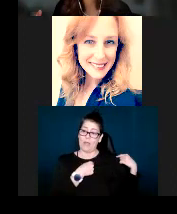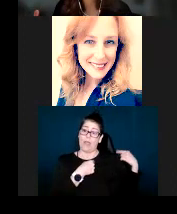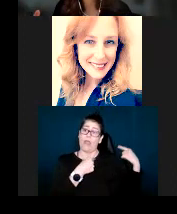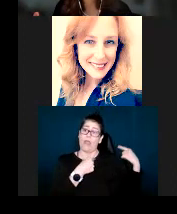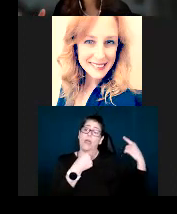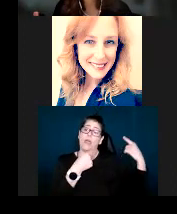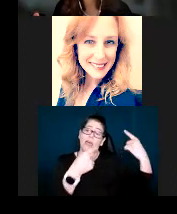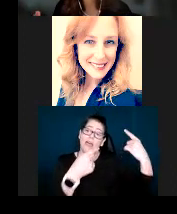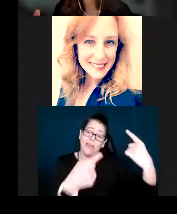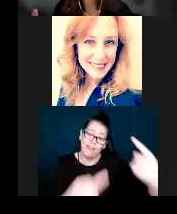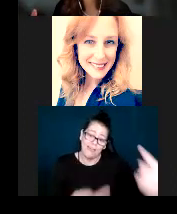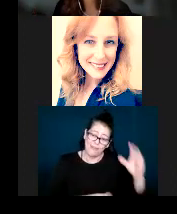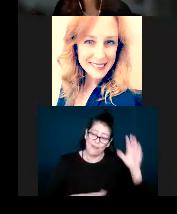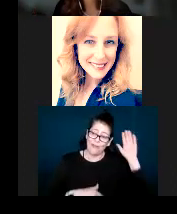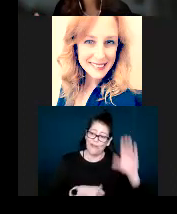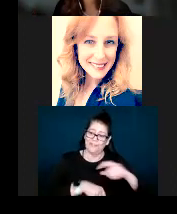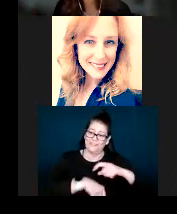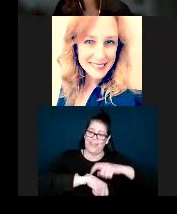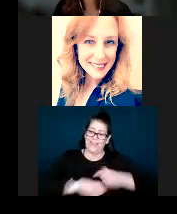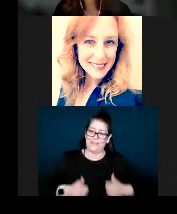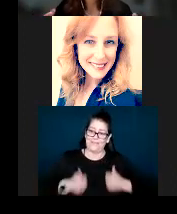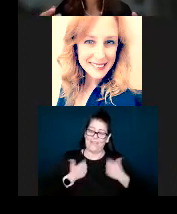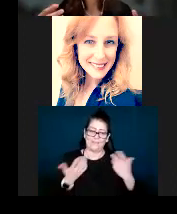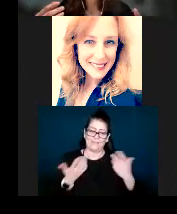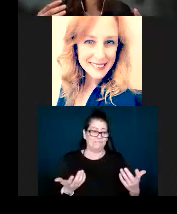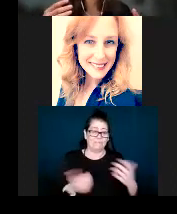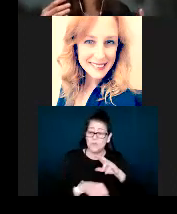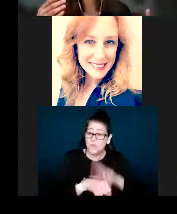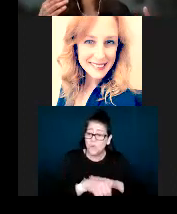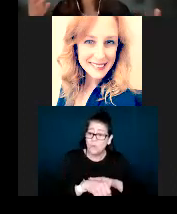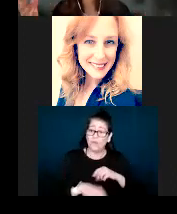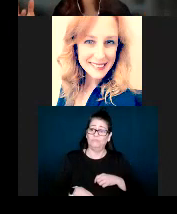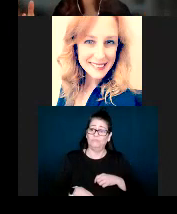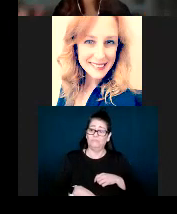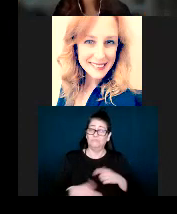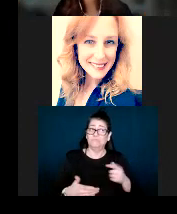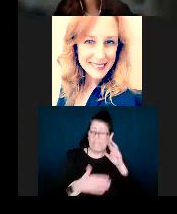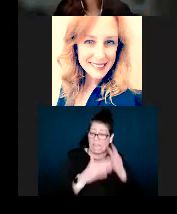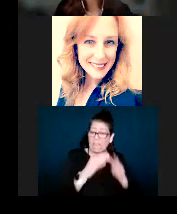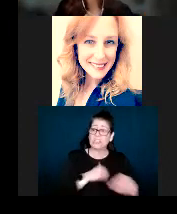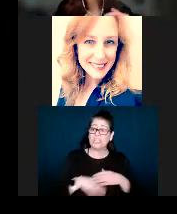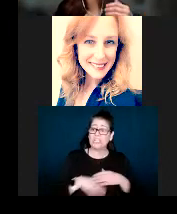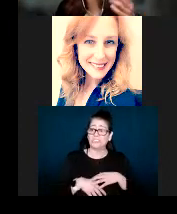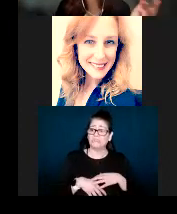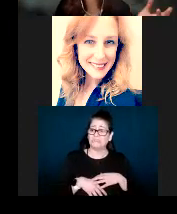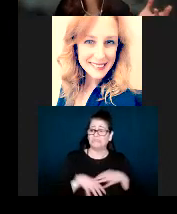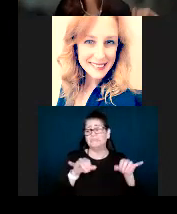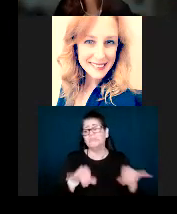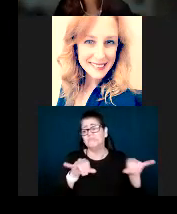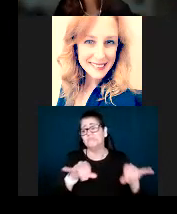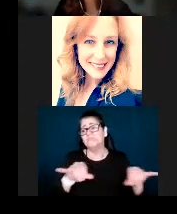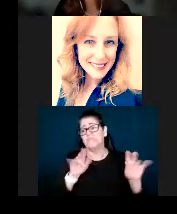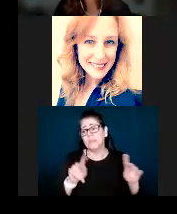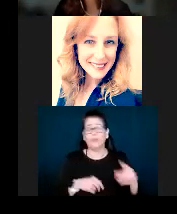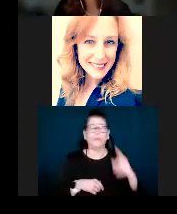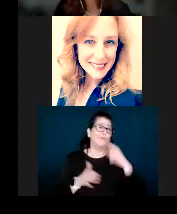be things that are not necessarily unpredictable or shocking. They're common among all humans. They could be things like